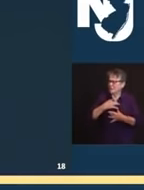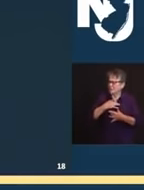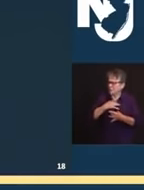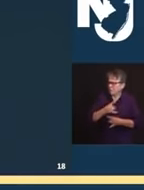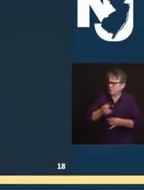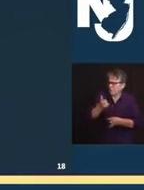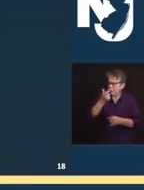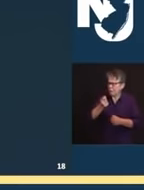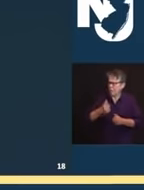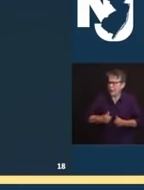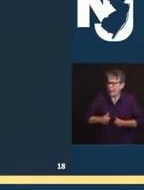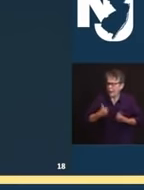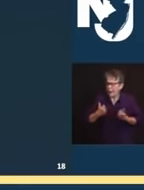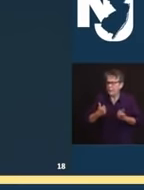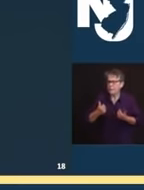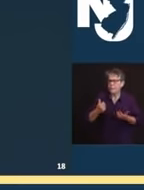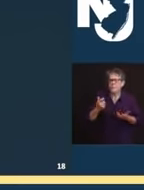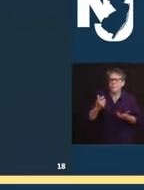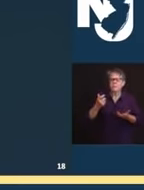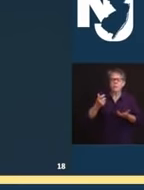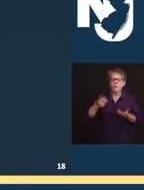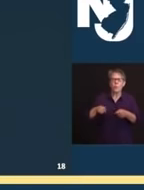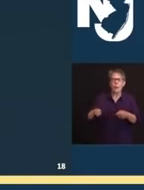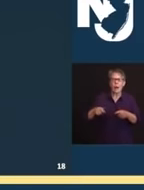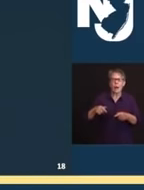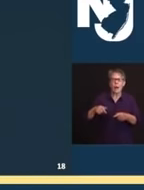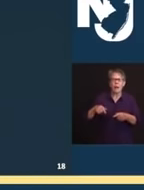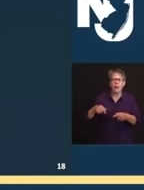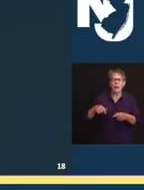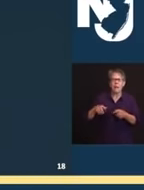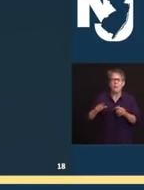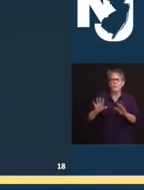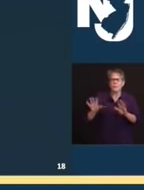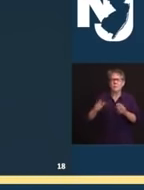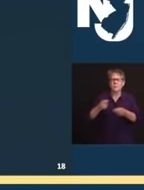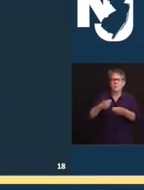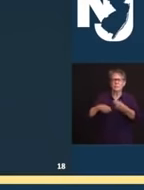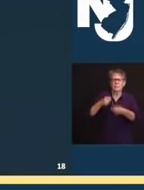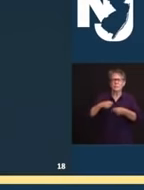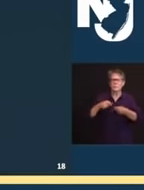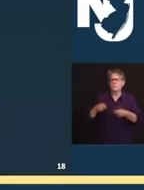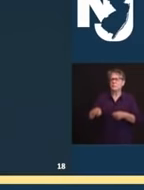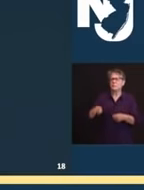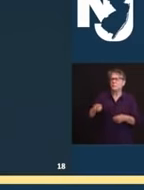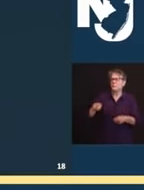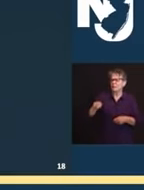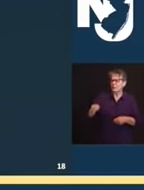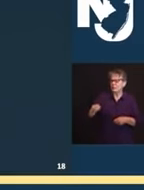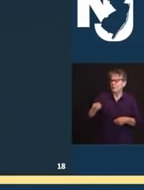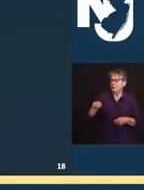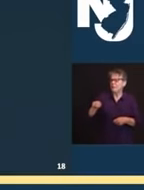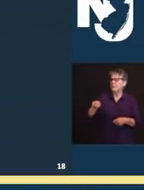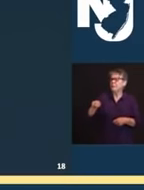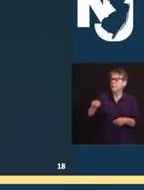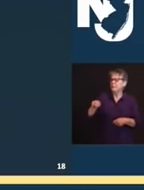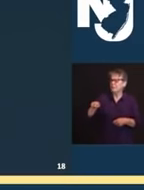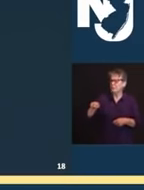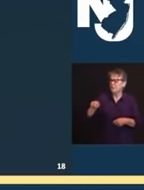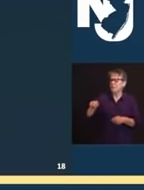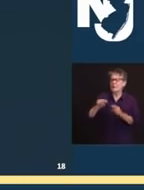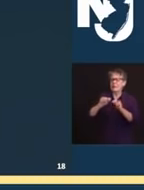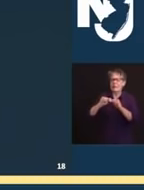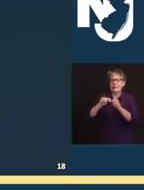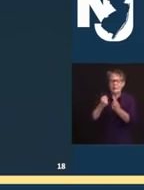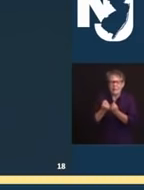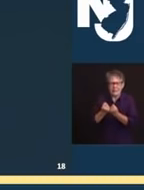chaplain to the Lakewood Blue Claws baseball team, serving to the spiritual needs of players through services held both in